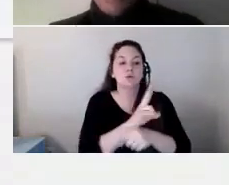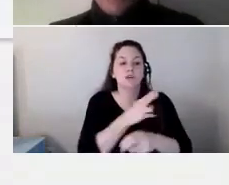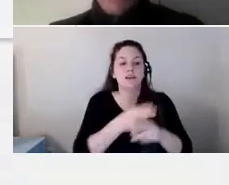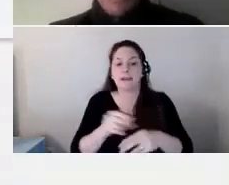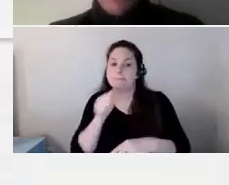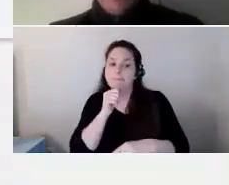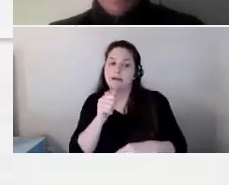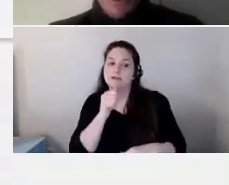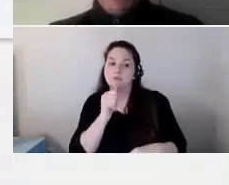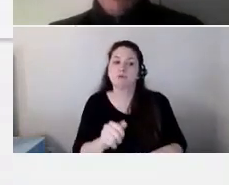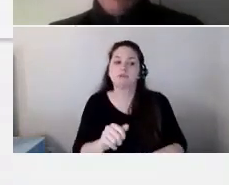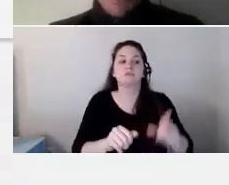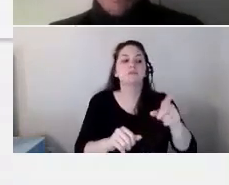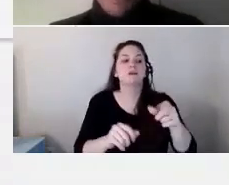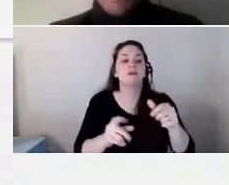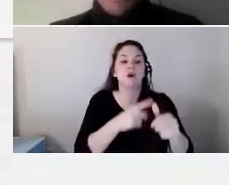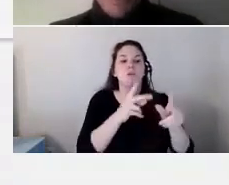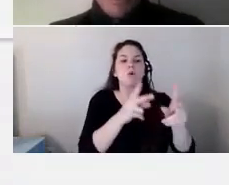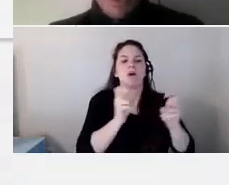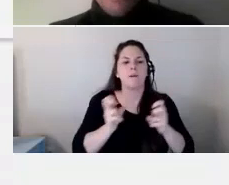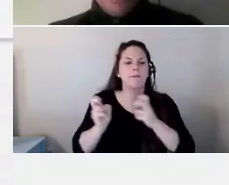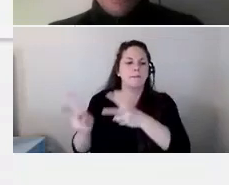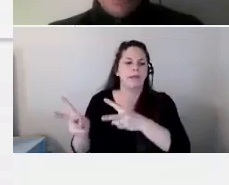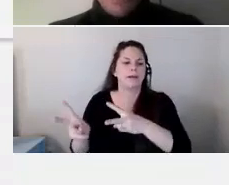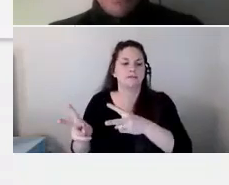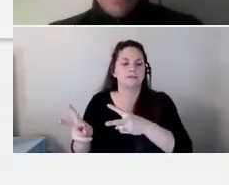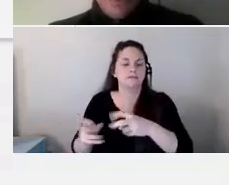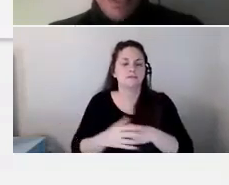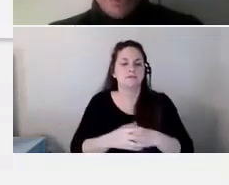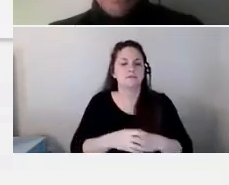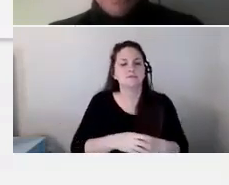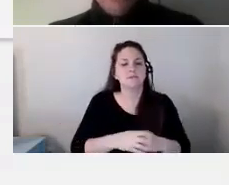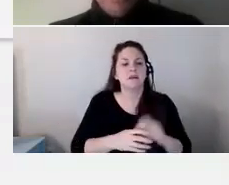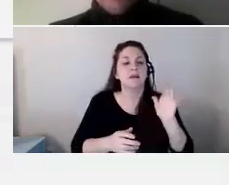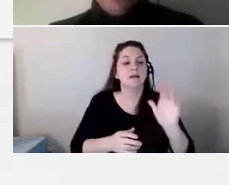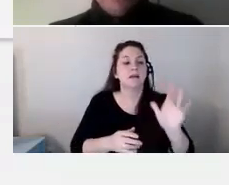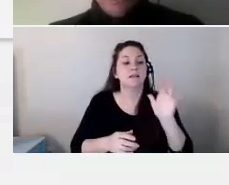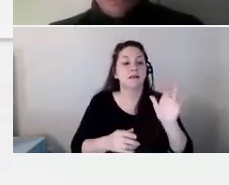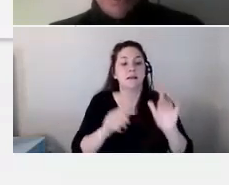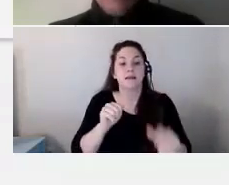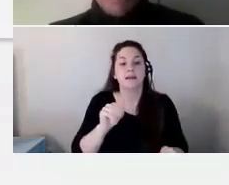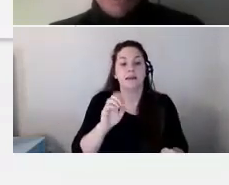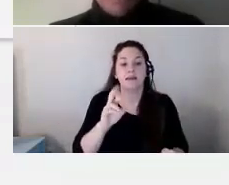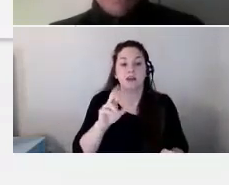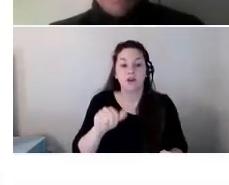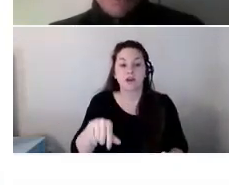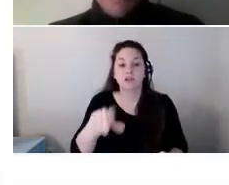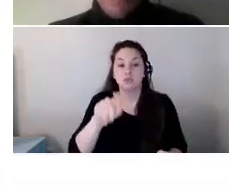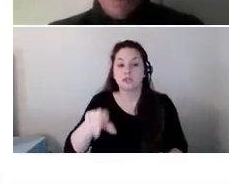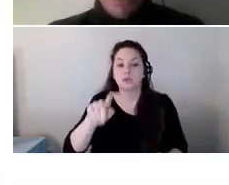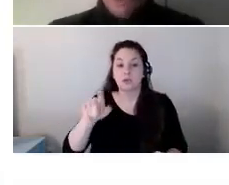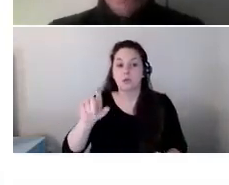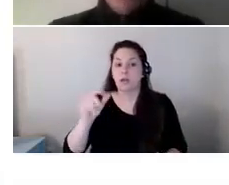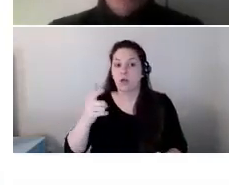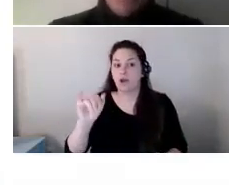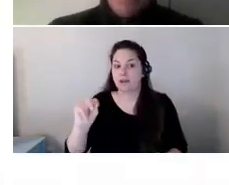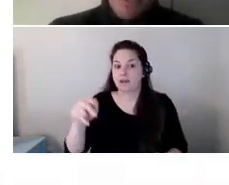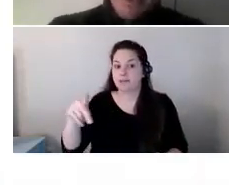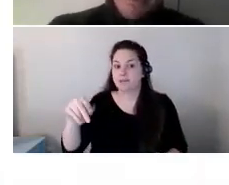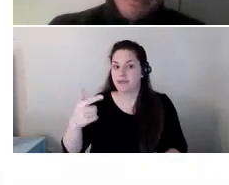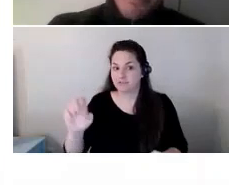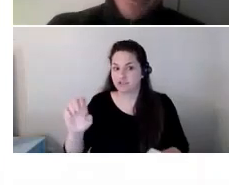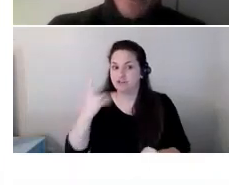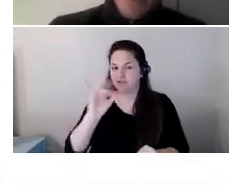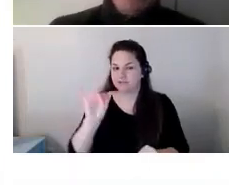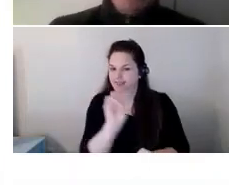and we'll copy and paste those, and we'll click the Aera 2021 login page that looks like